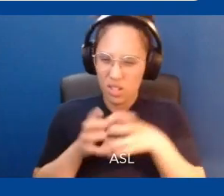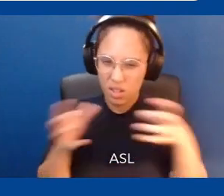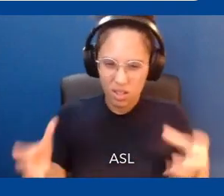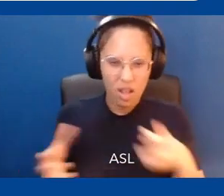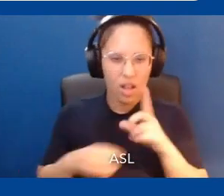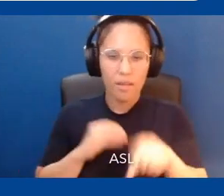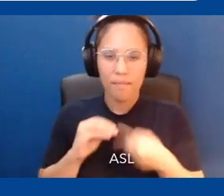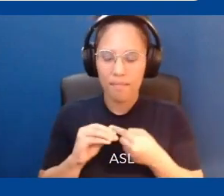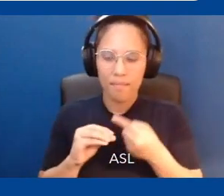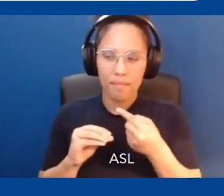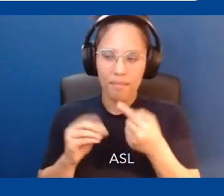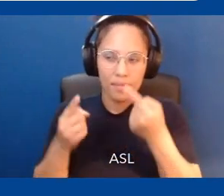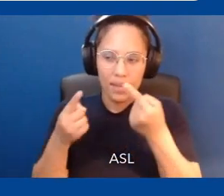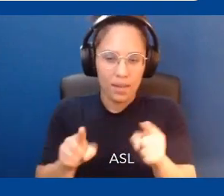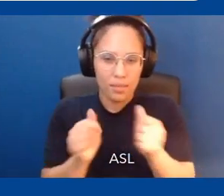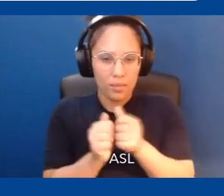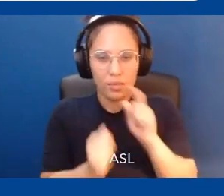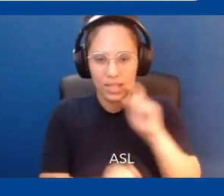or people